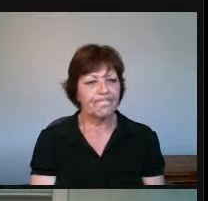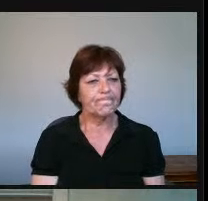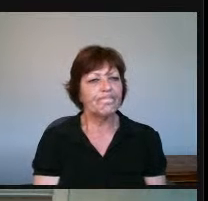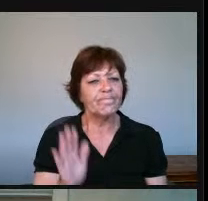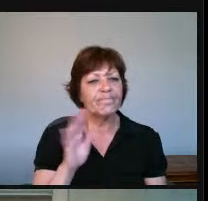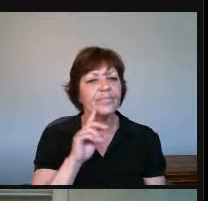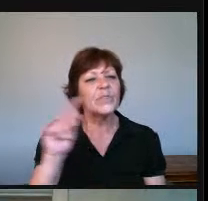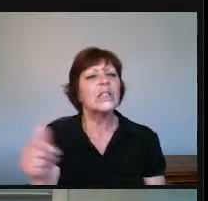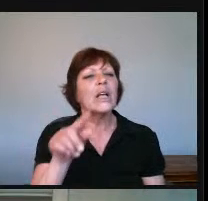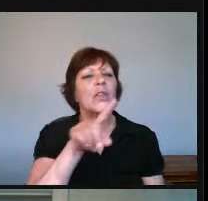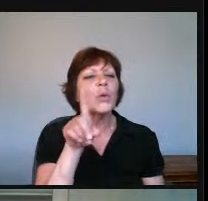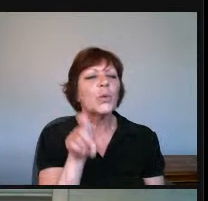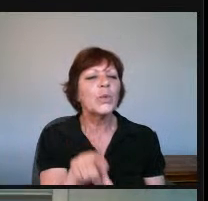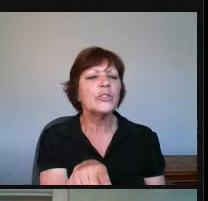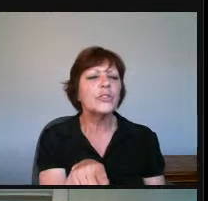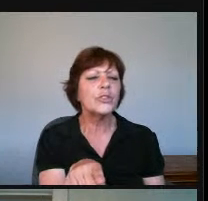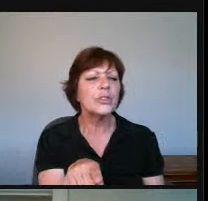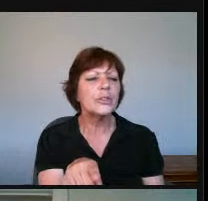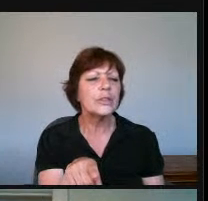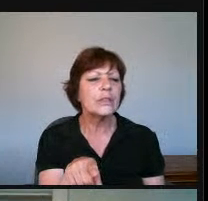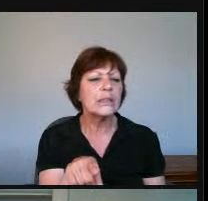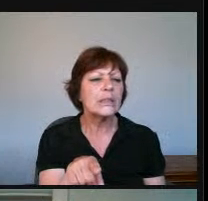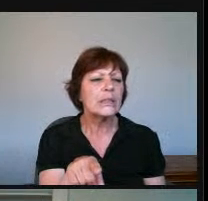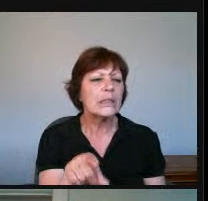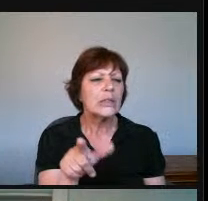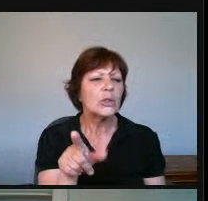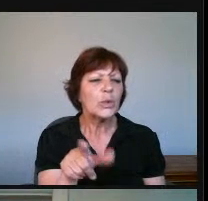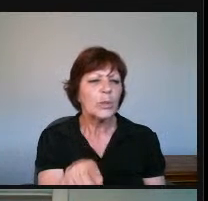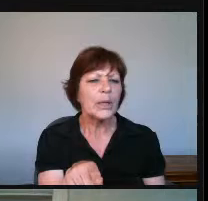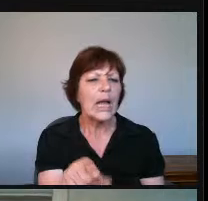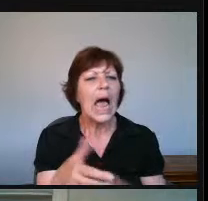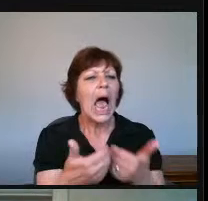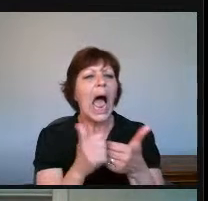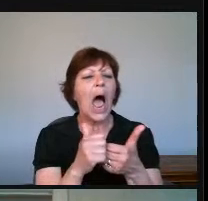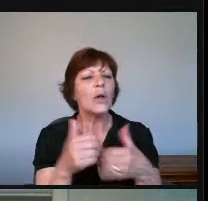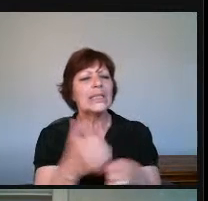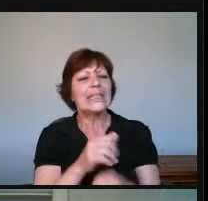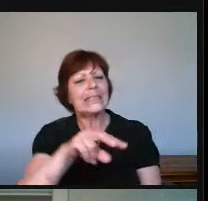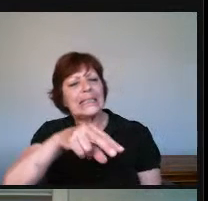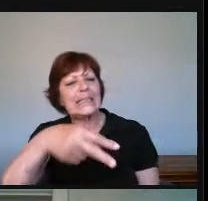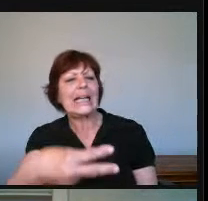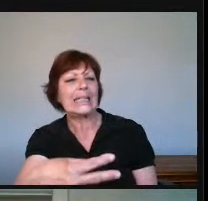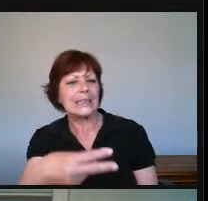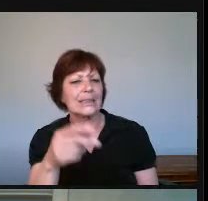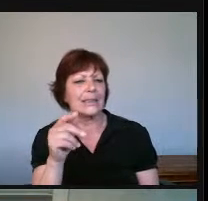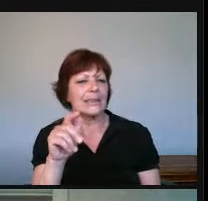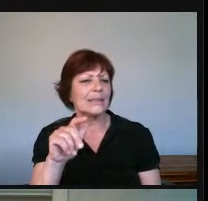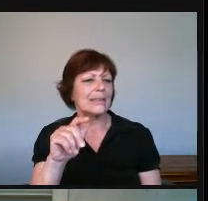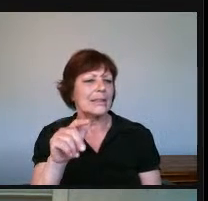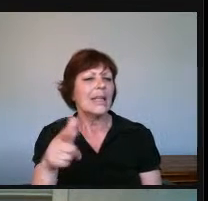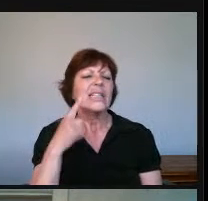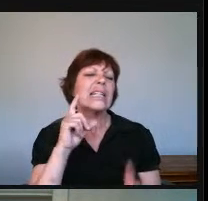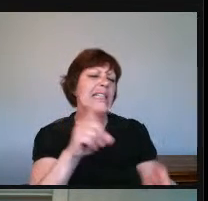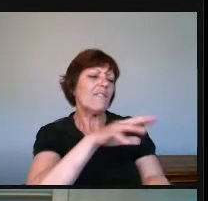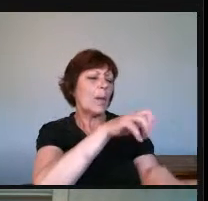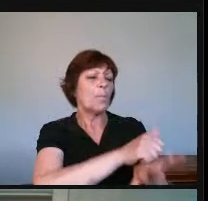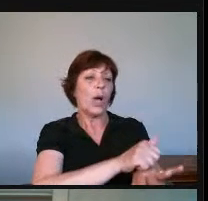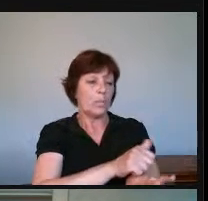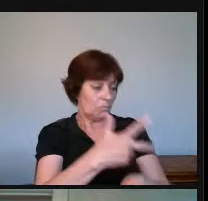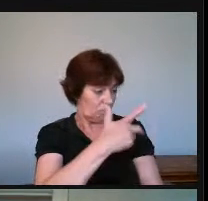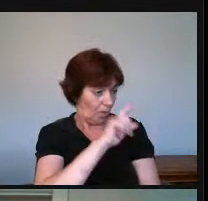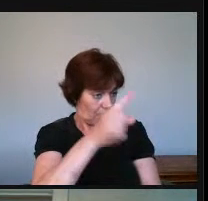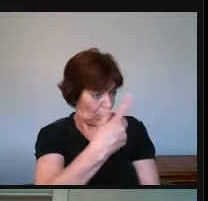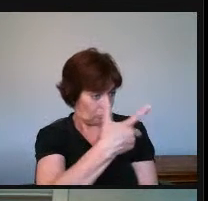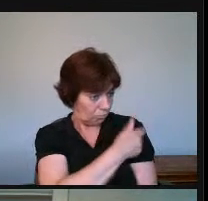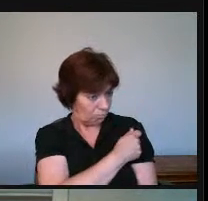There's another question here out there. I'm 21. How do you get the second dose? When you get your first dose, they generally give you an appointment for the second dose,